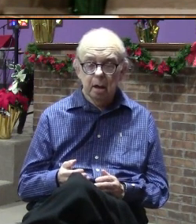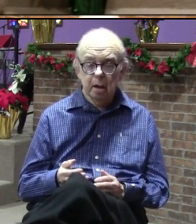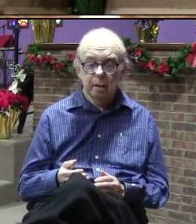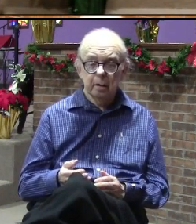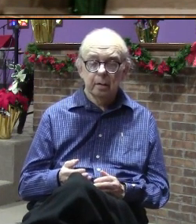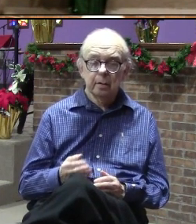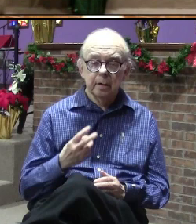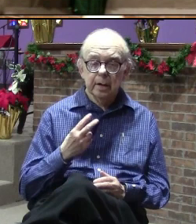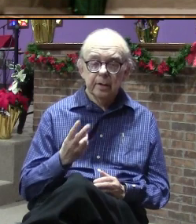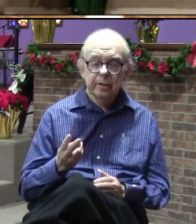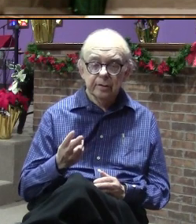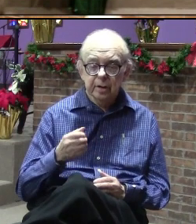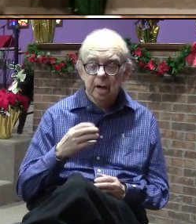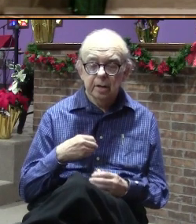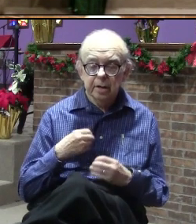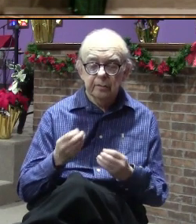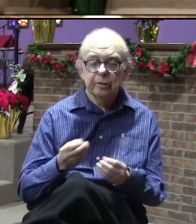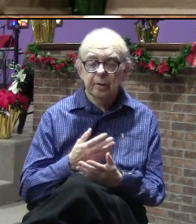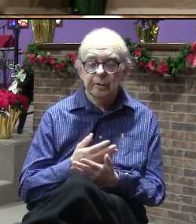Because he can provide everything.